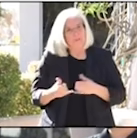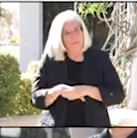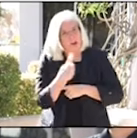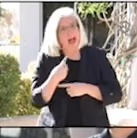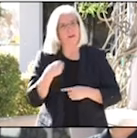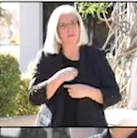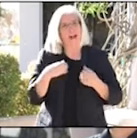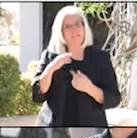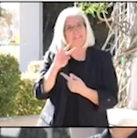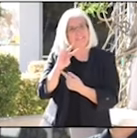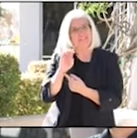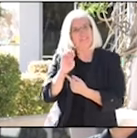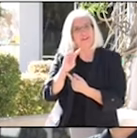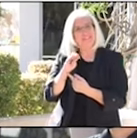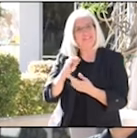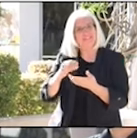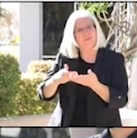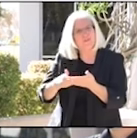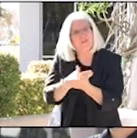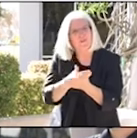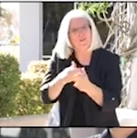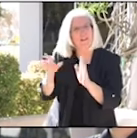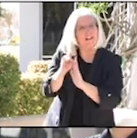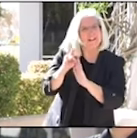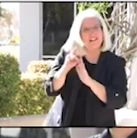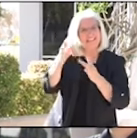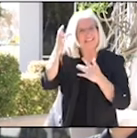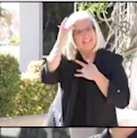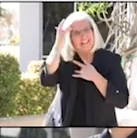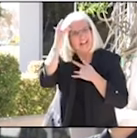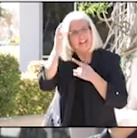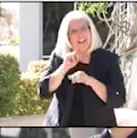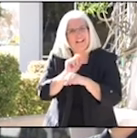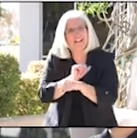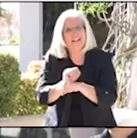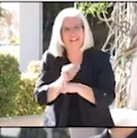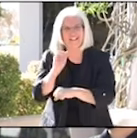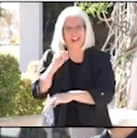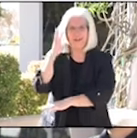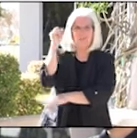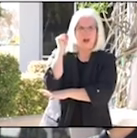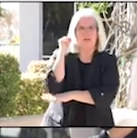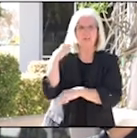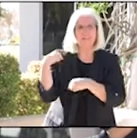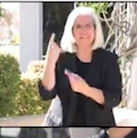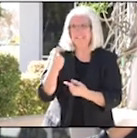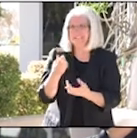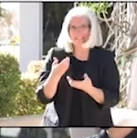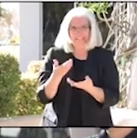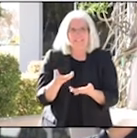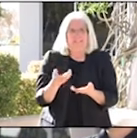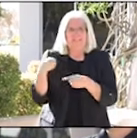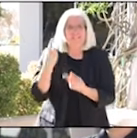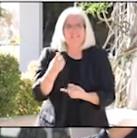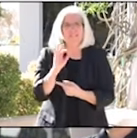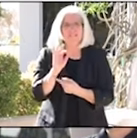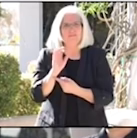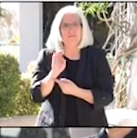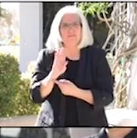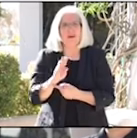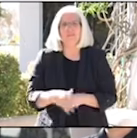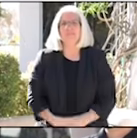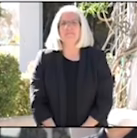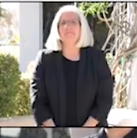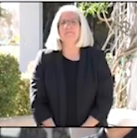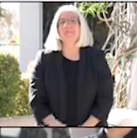shattering any previous record by over 200 cases. Those cases were from people who had